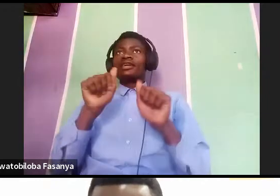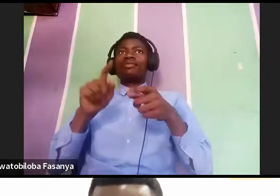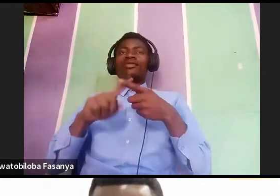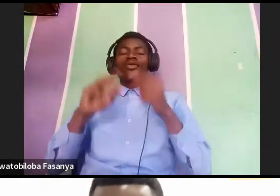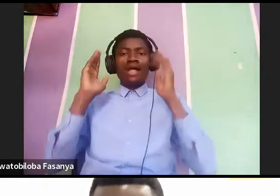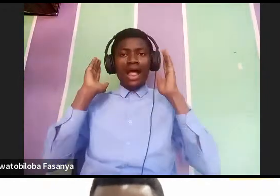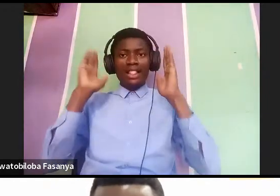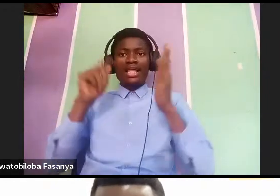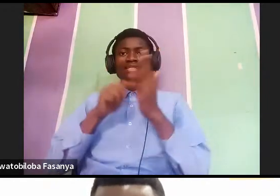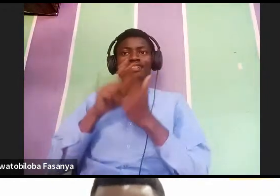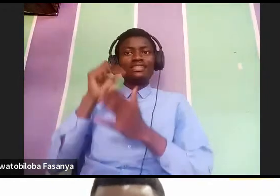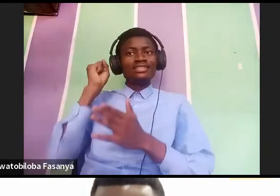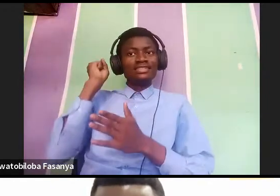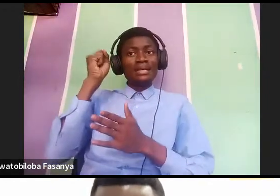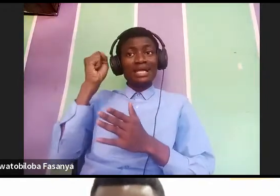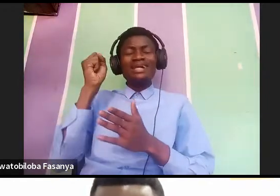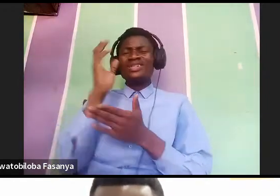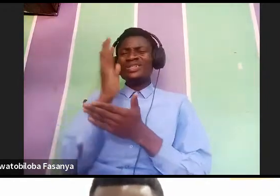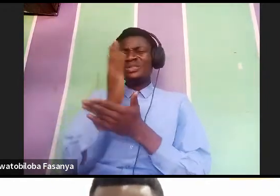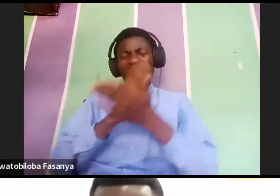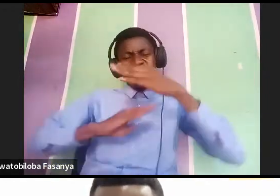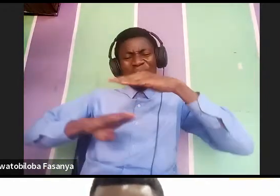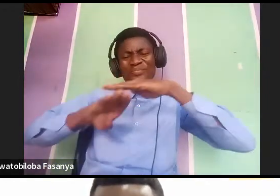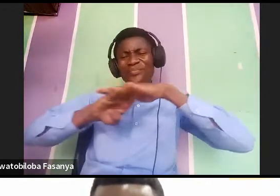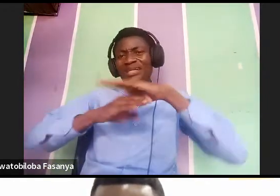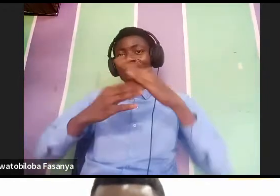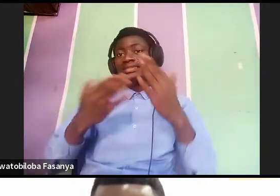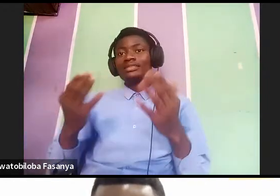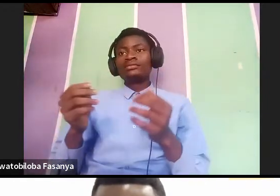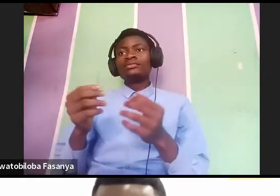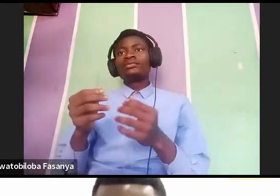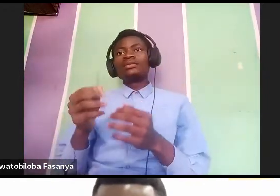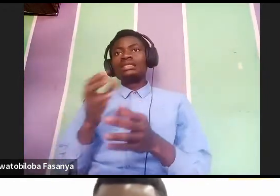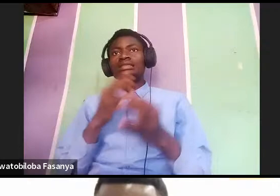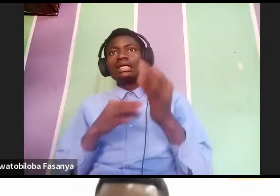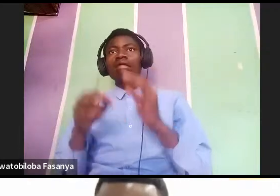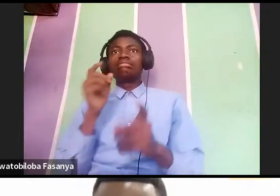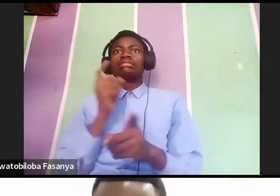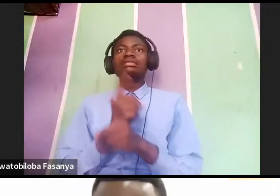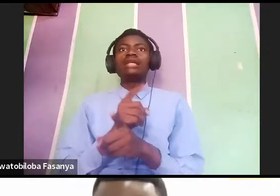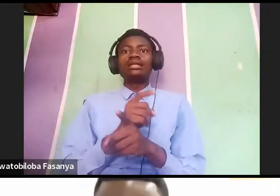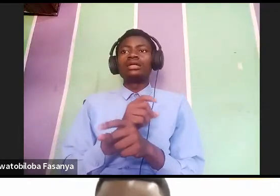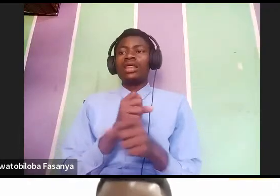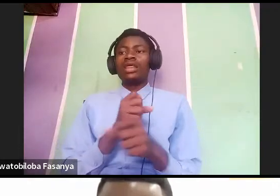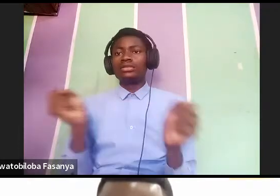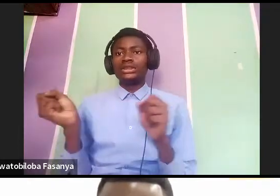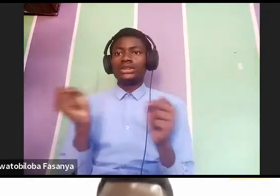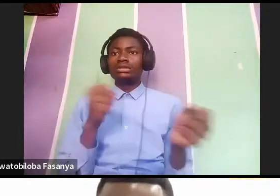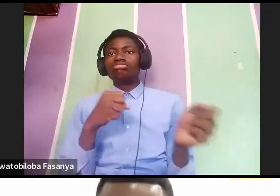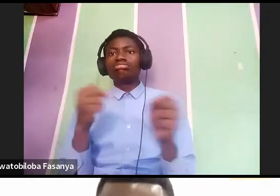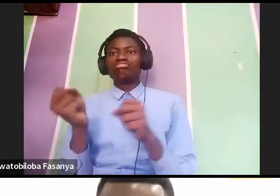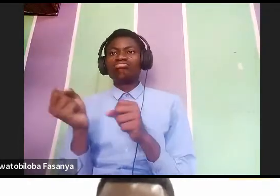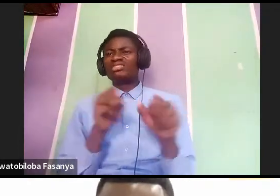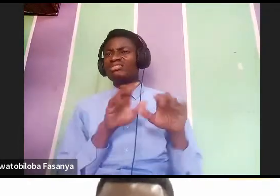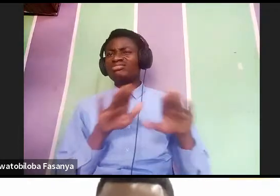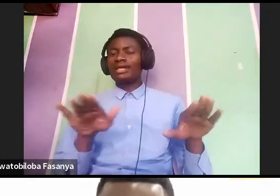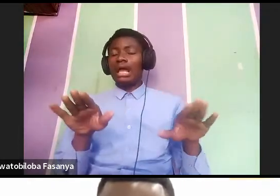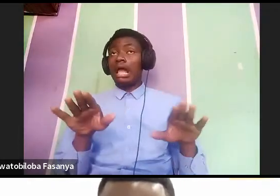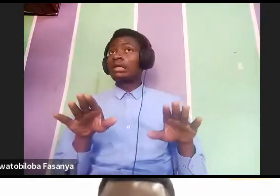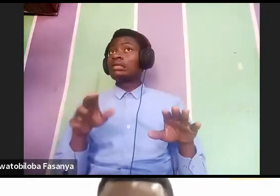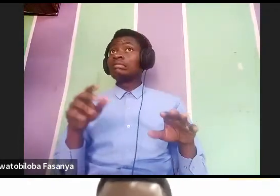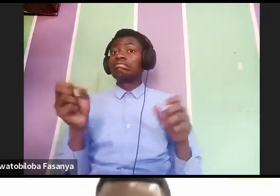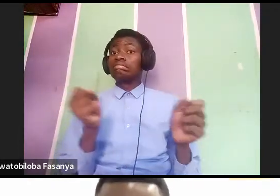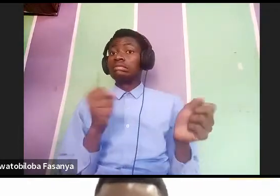just carrying our children and just shaking them. In fact, by the time we shake them, sometimes I even causing more harm than good. There's some basic things that